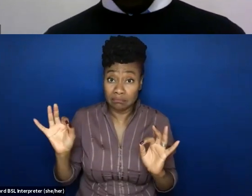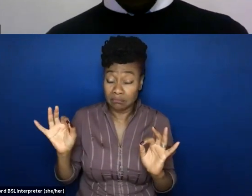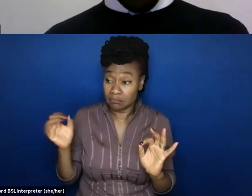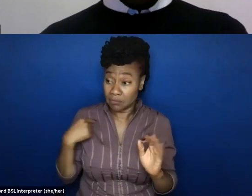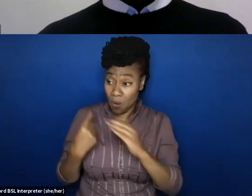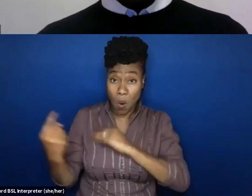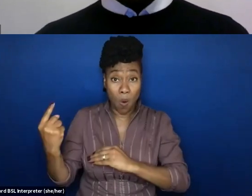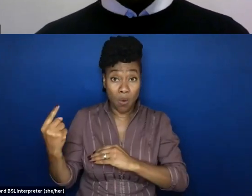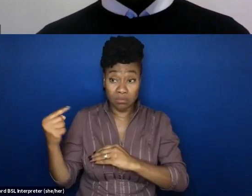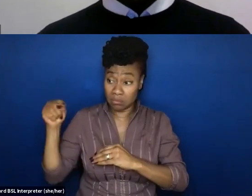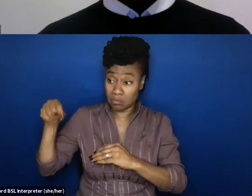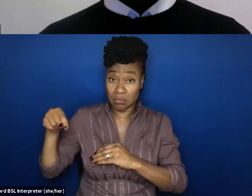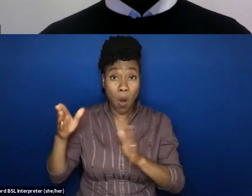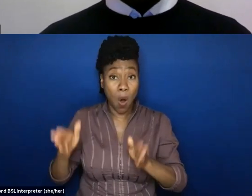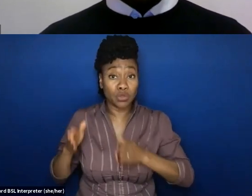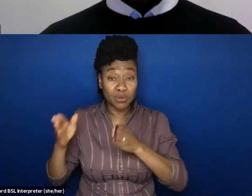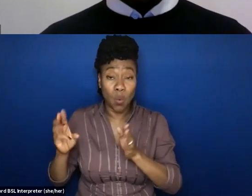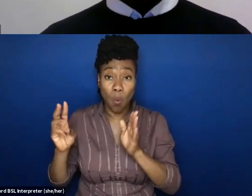over-medicated, I was given